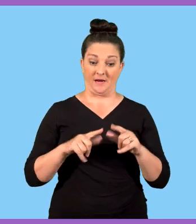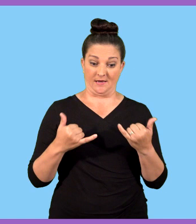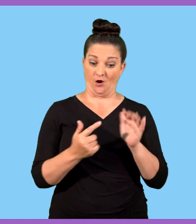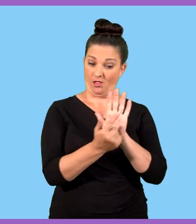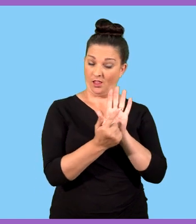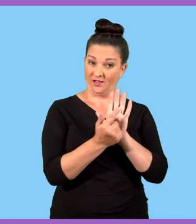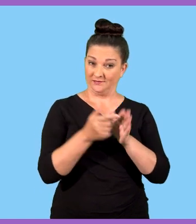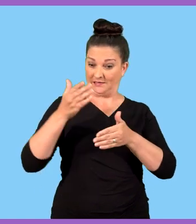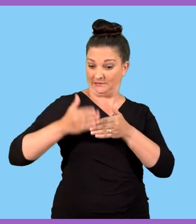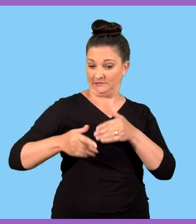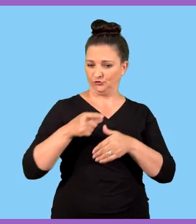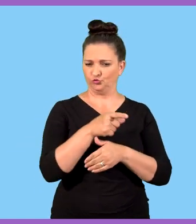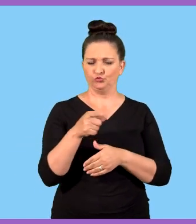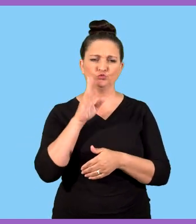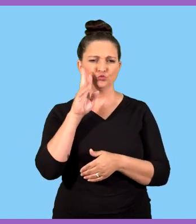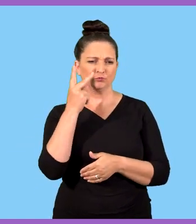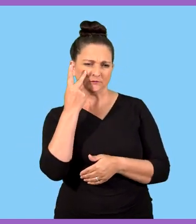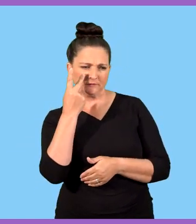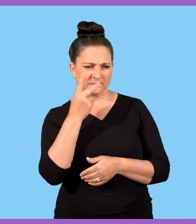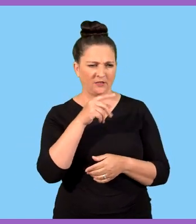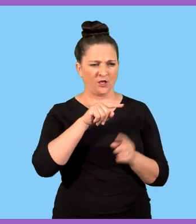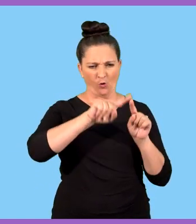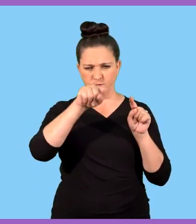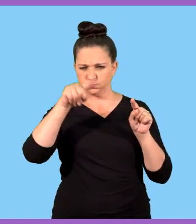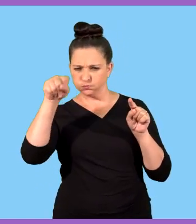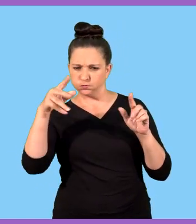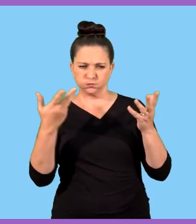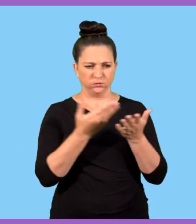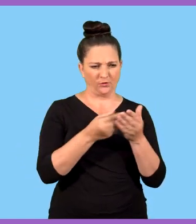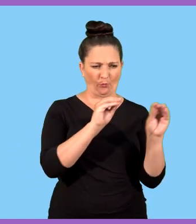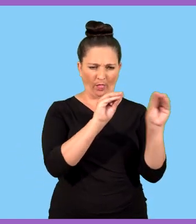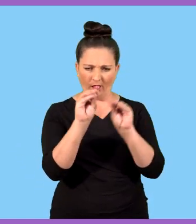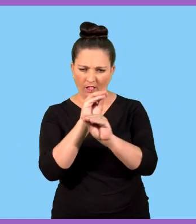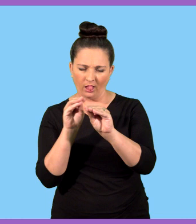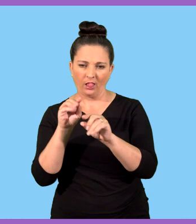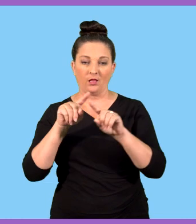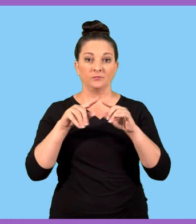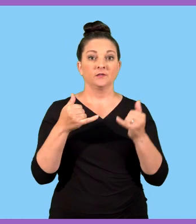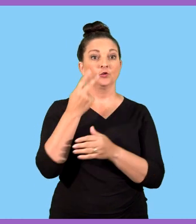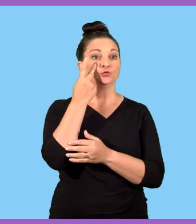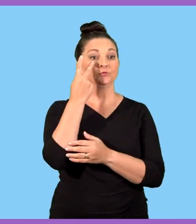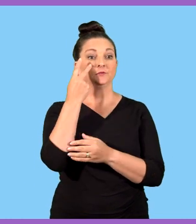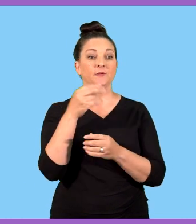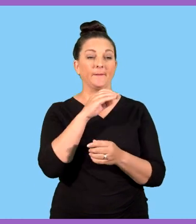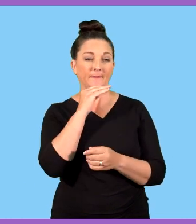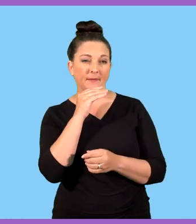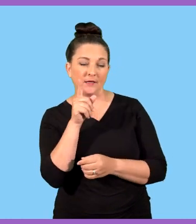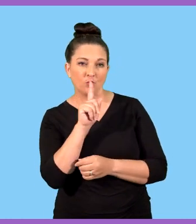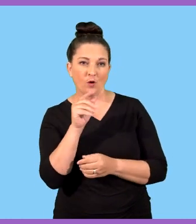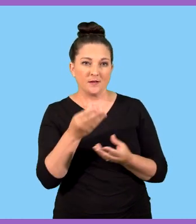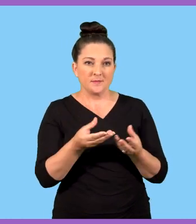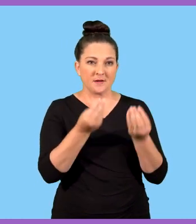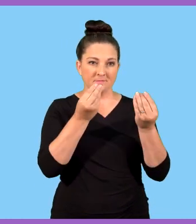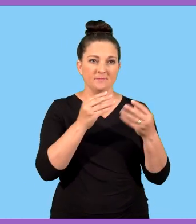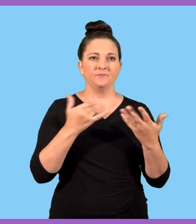By the end of the lesson, you'll be able to arrange data in ascending and descending order, define mean, median, mode,